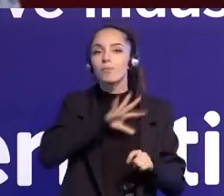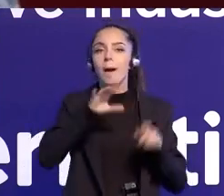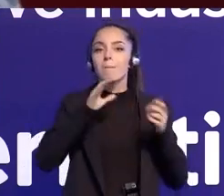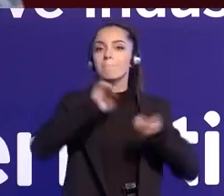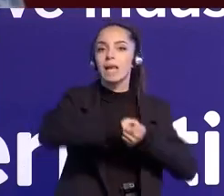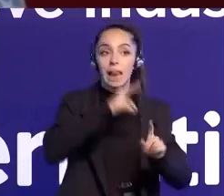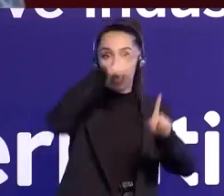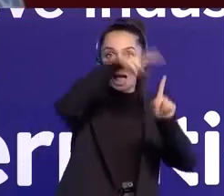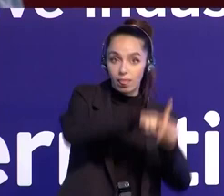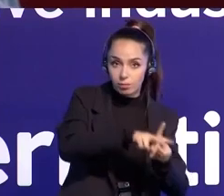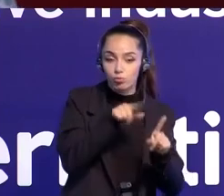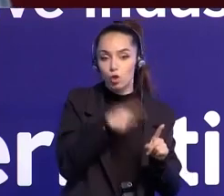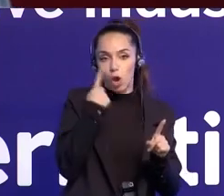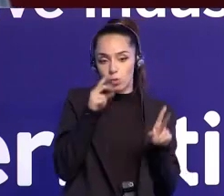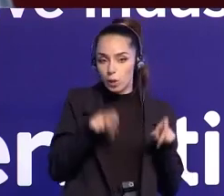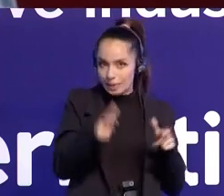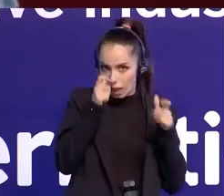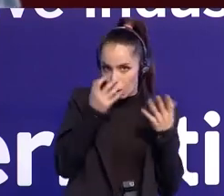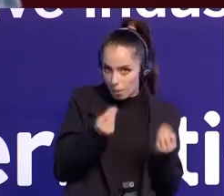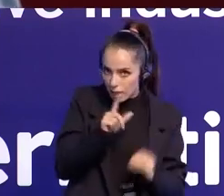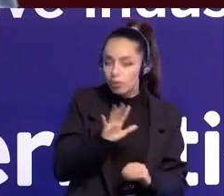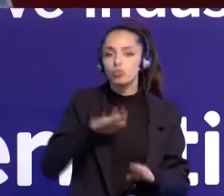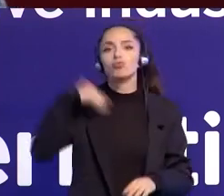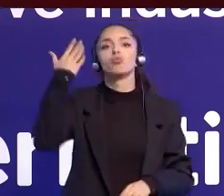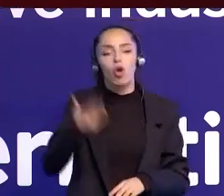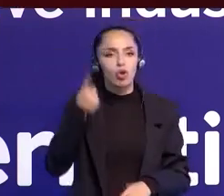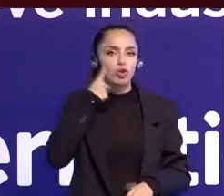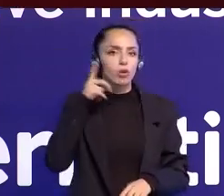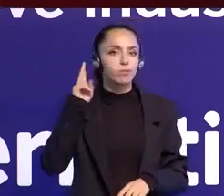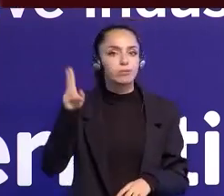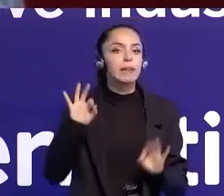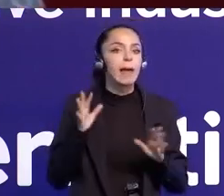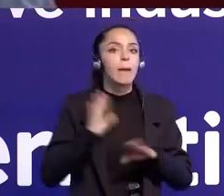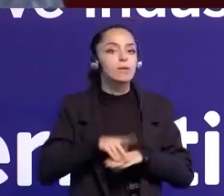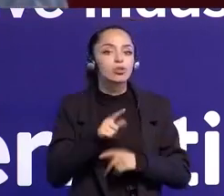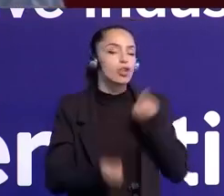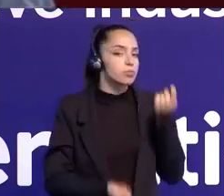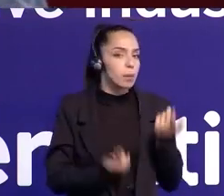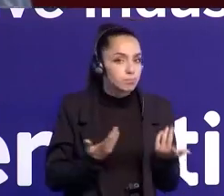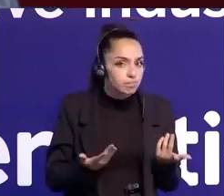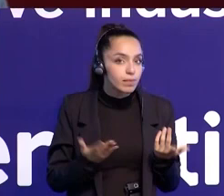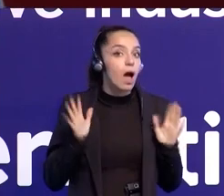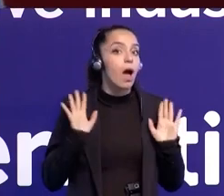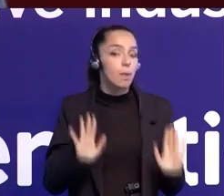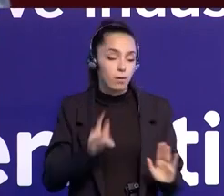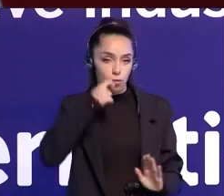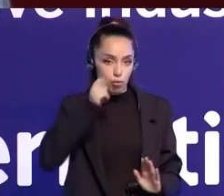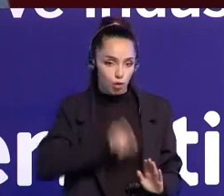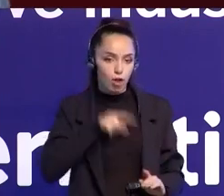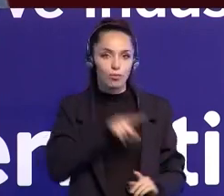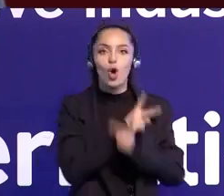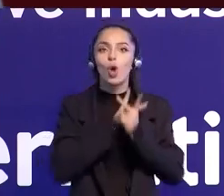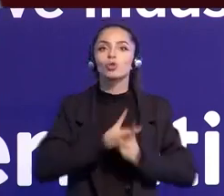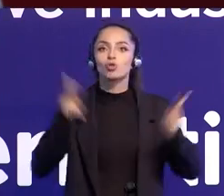spending during and after the war. However, whatever the liberalization path of Ukraine looks like, the